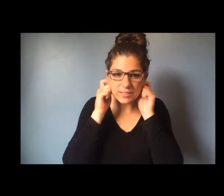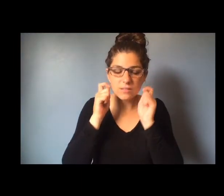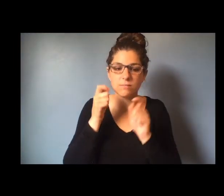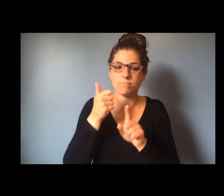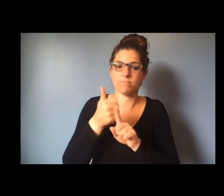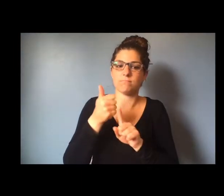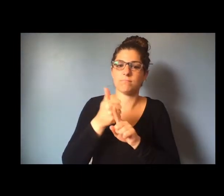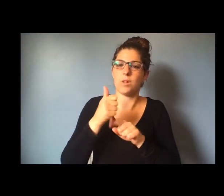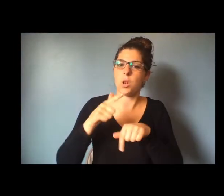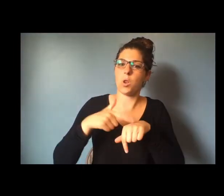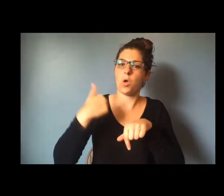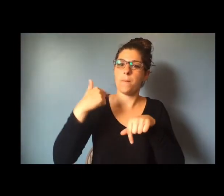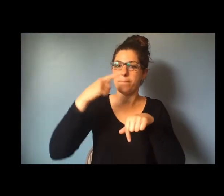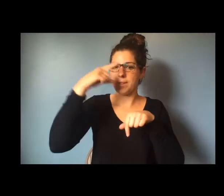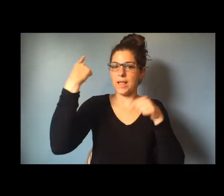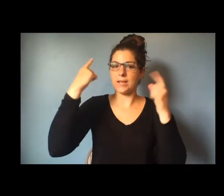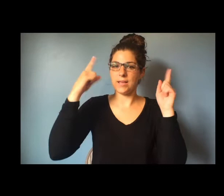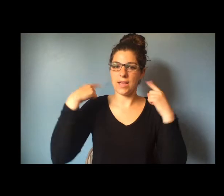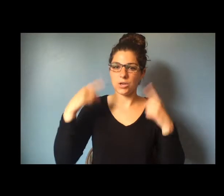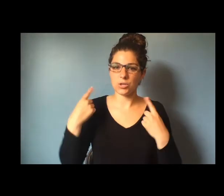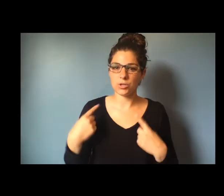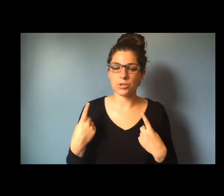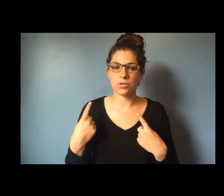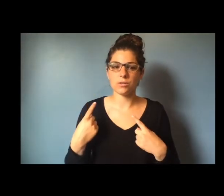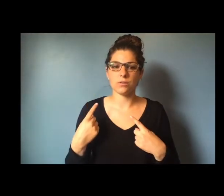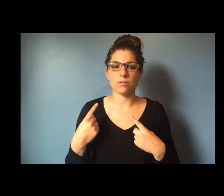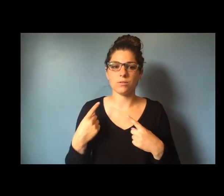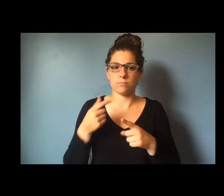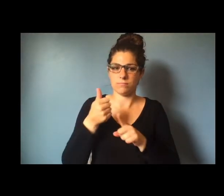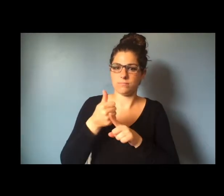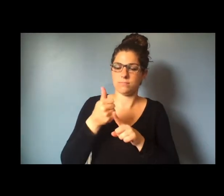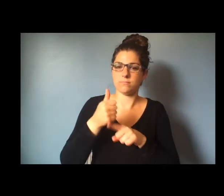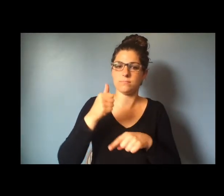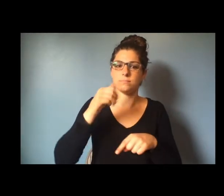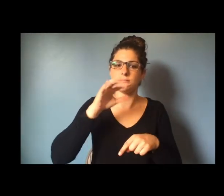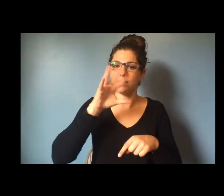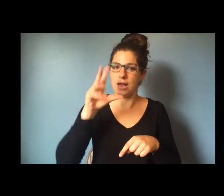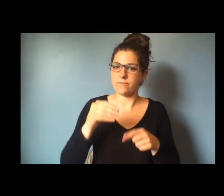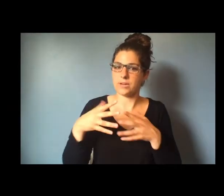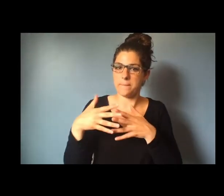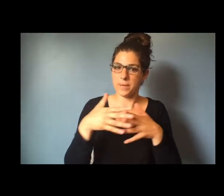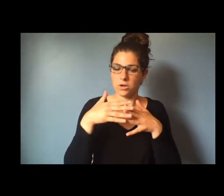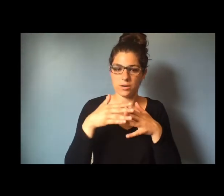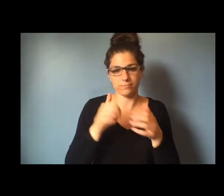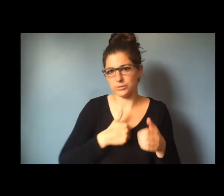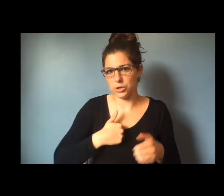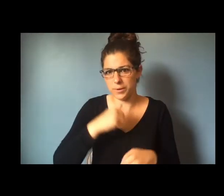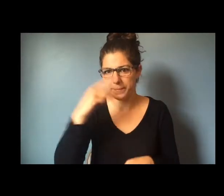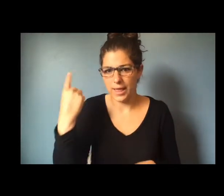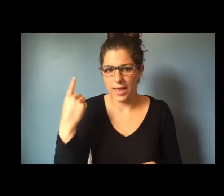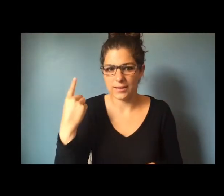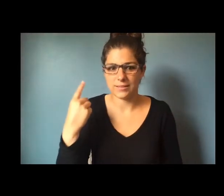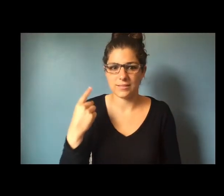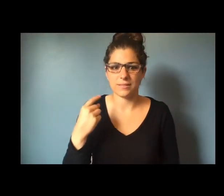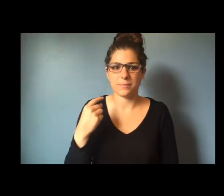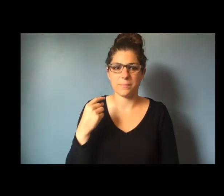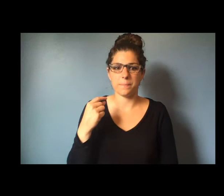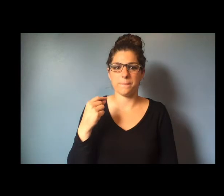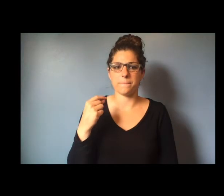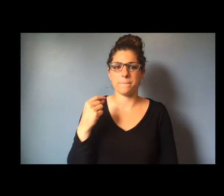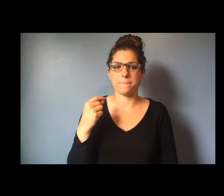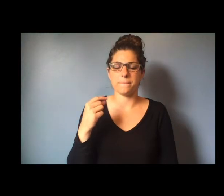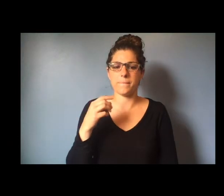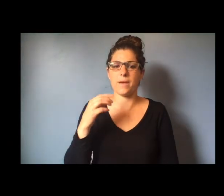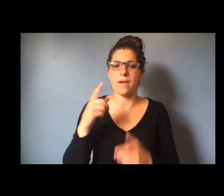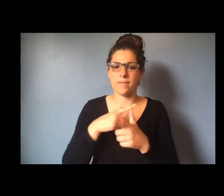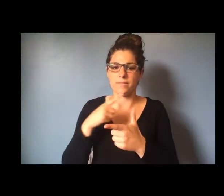She has long black hair. She's African American, she's black. And